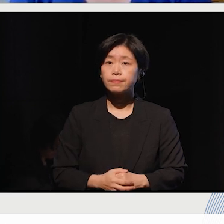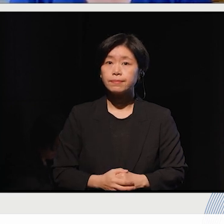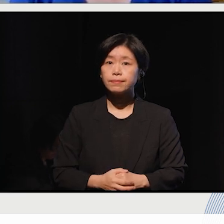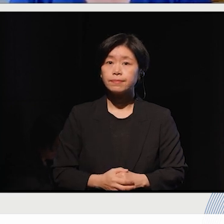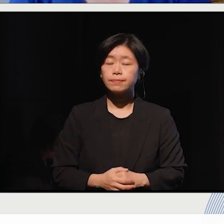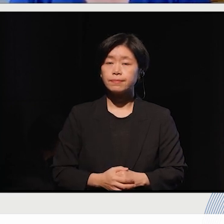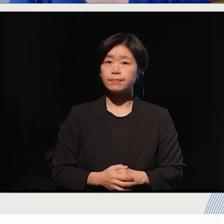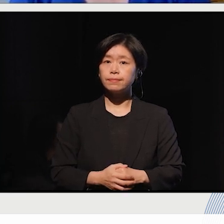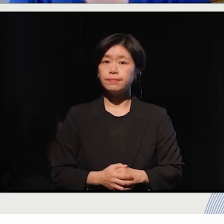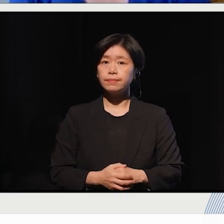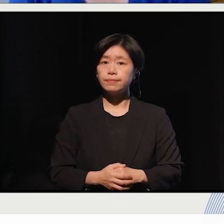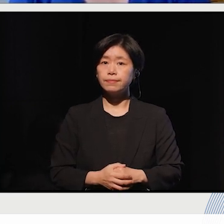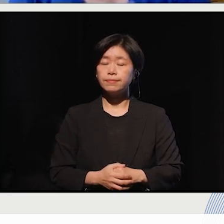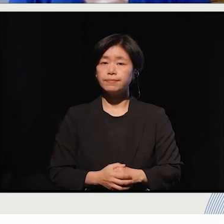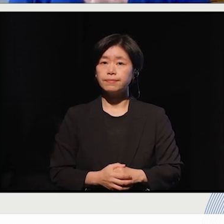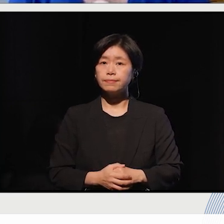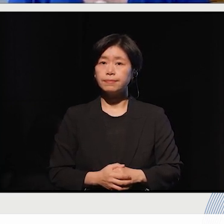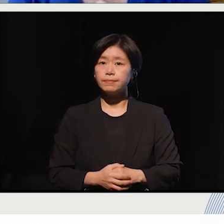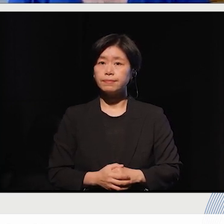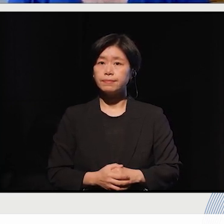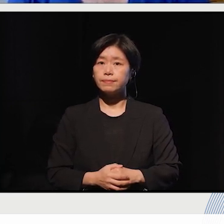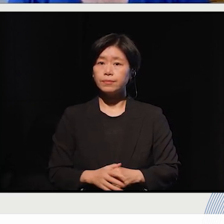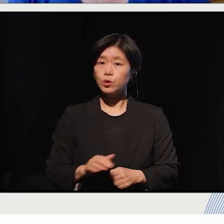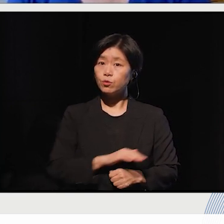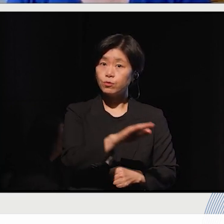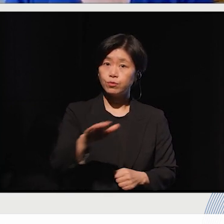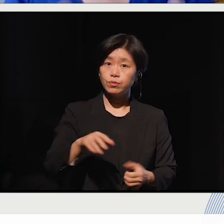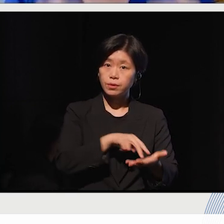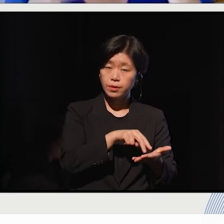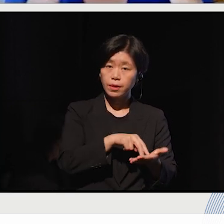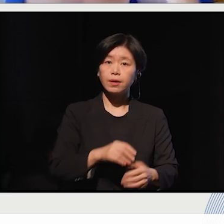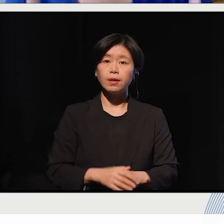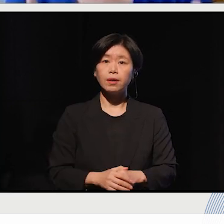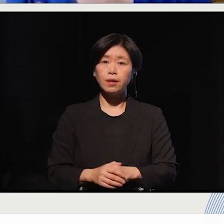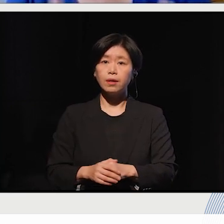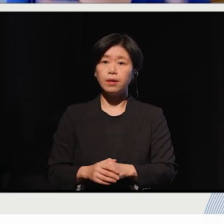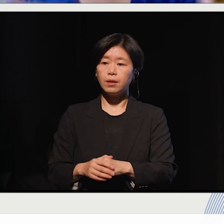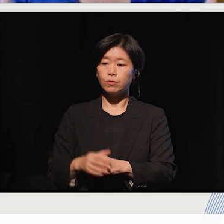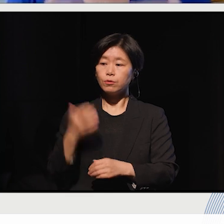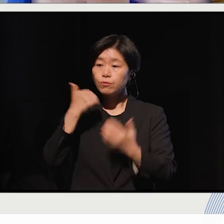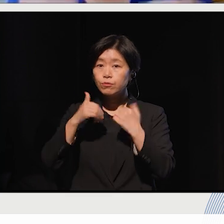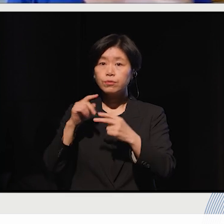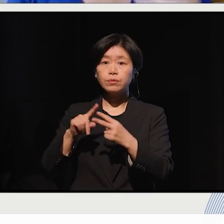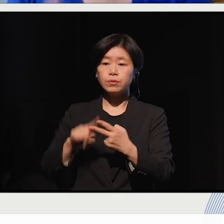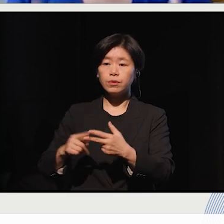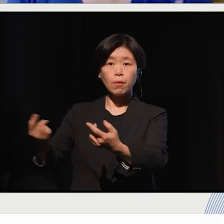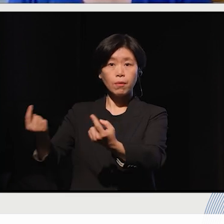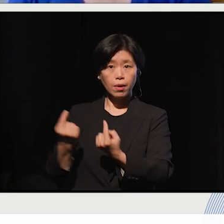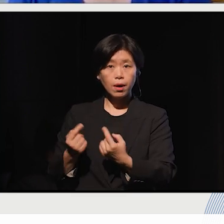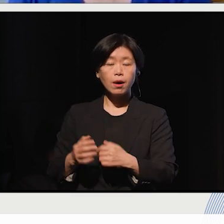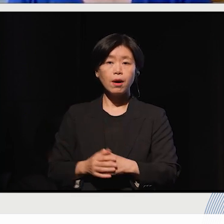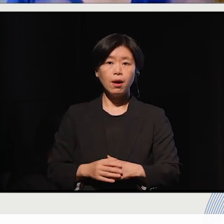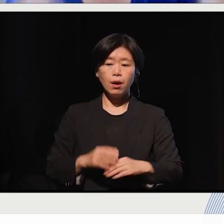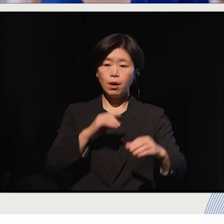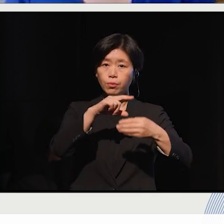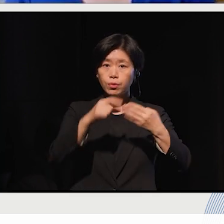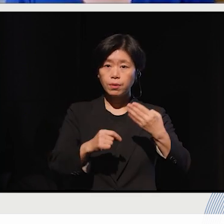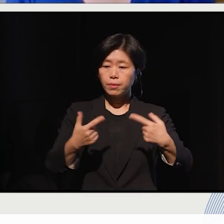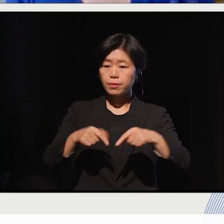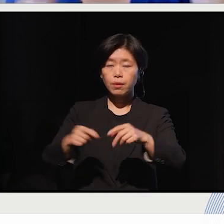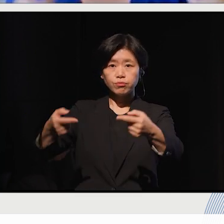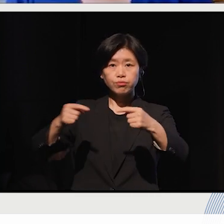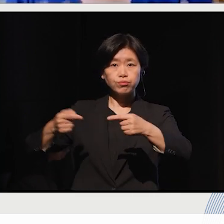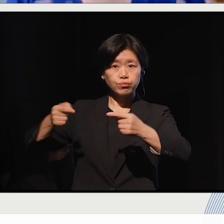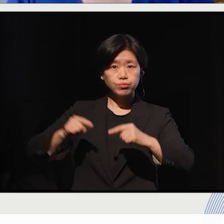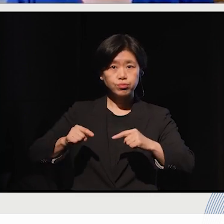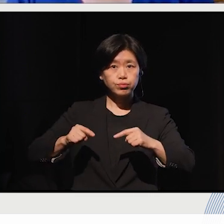into our spaces and to participate in our programs. We incorporate access into day-to-day operations, and we